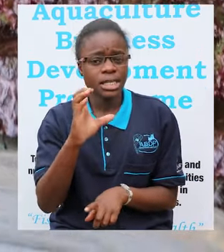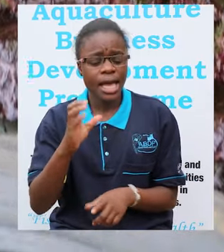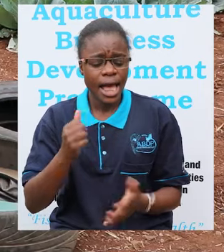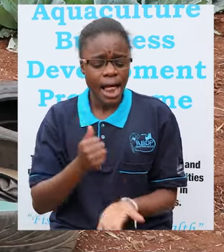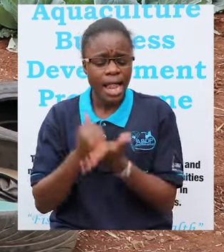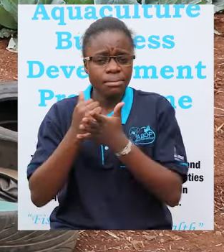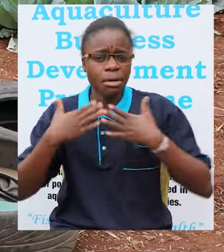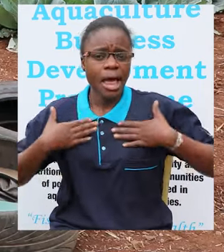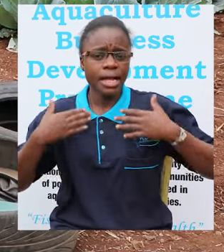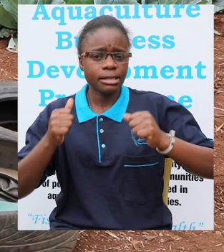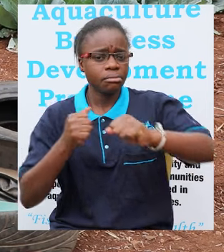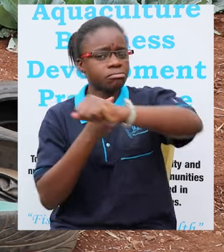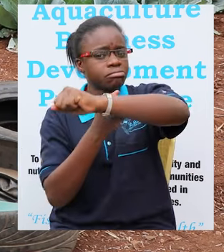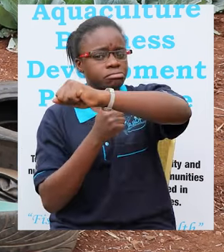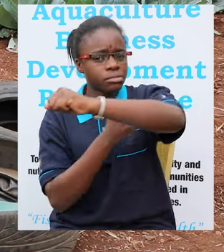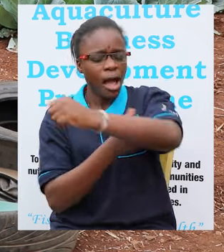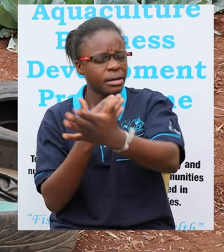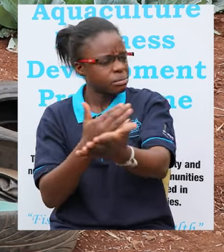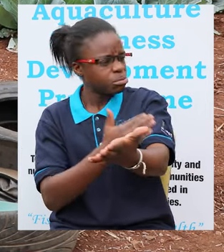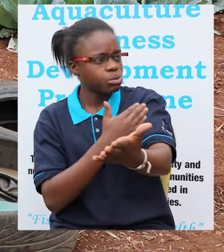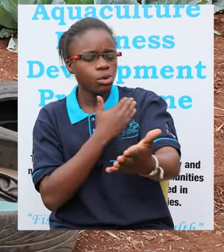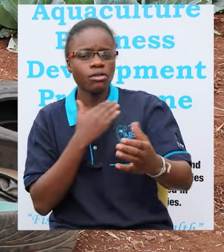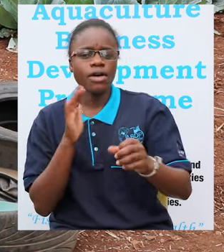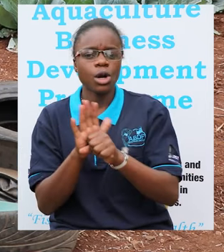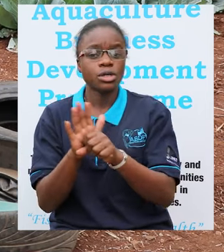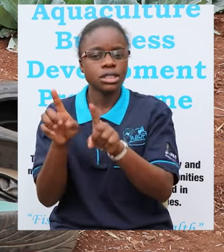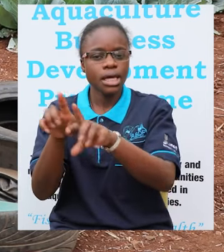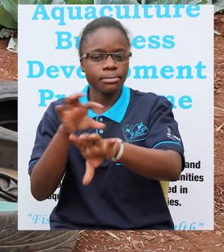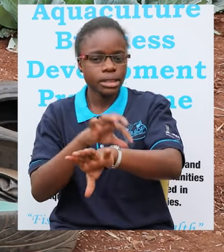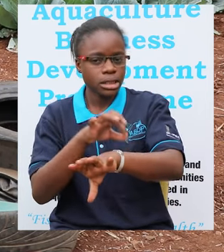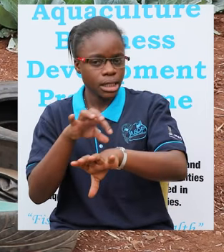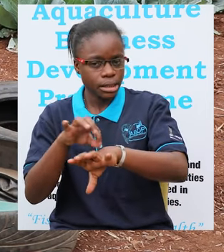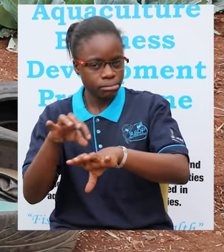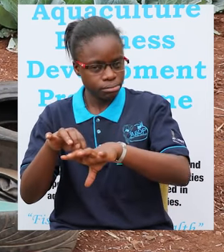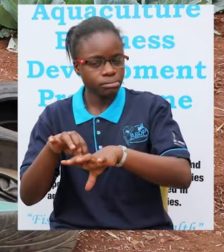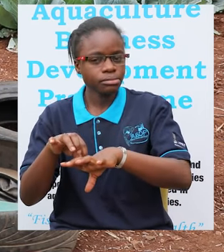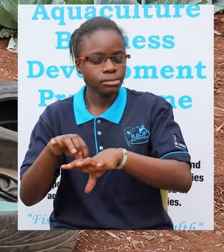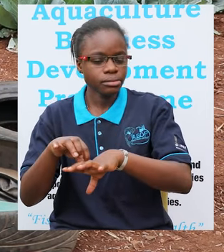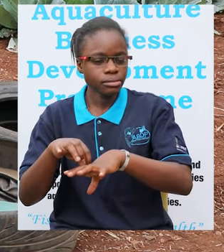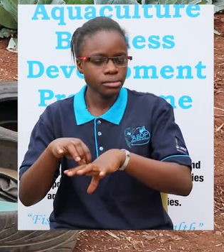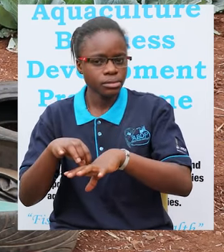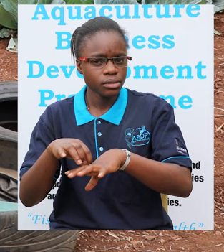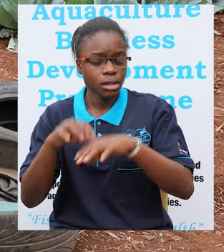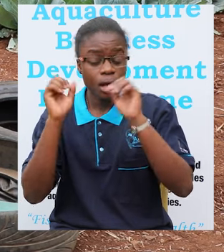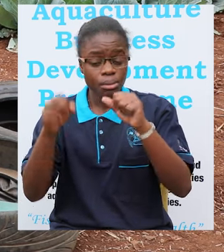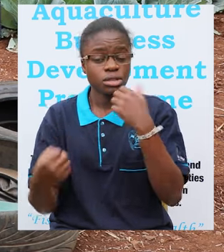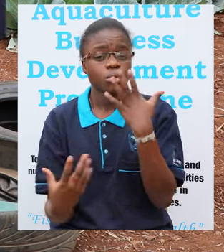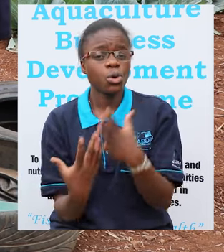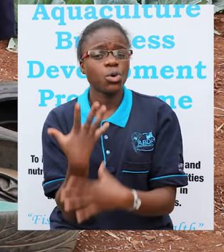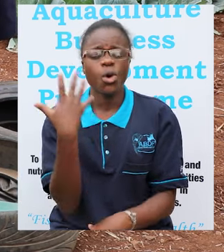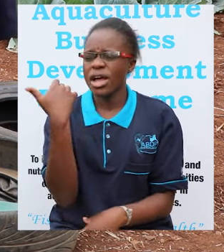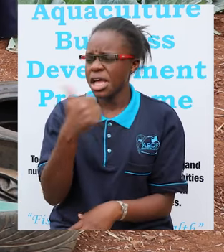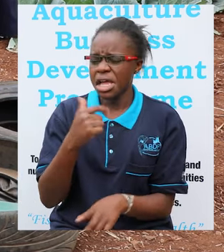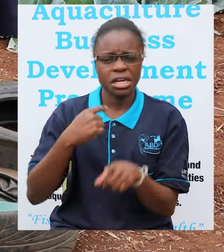your immunity and even for the skin. So you can grow